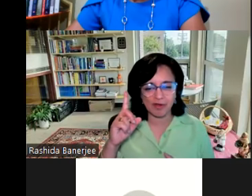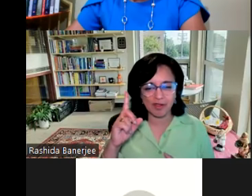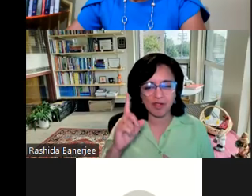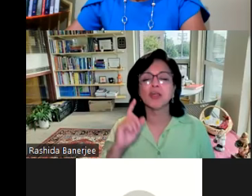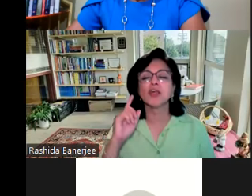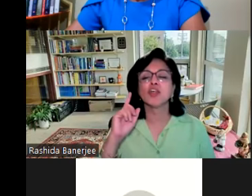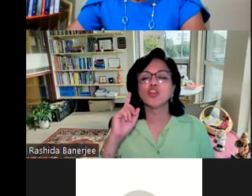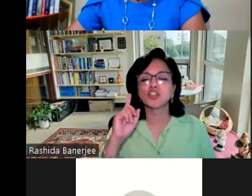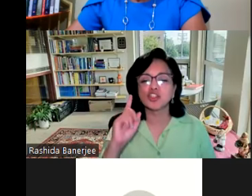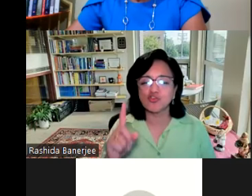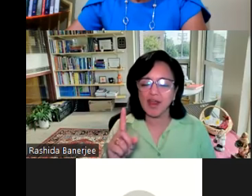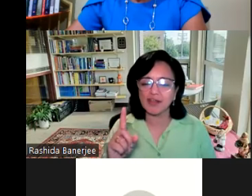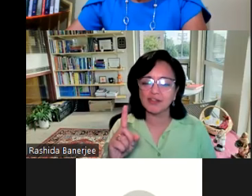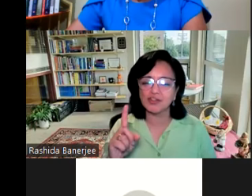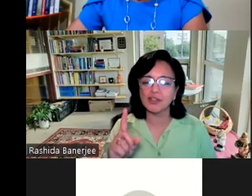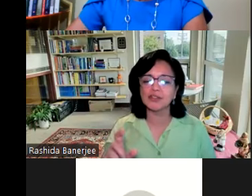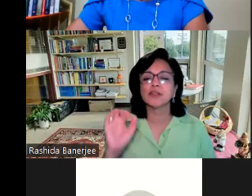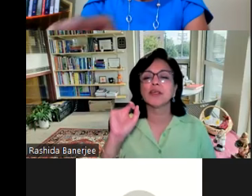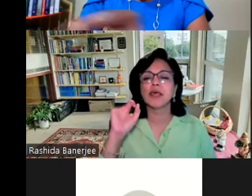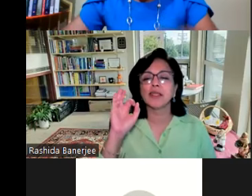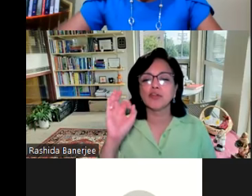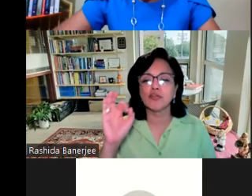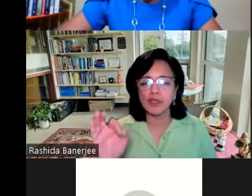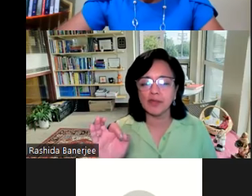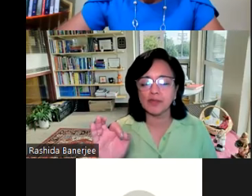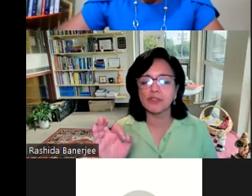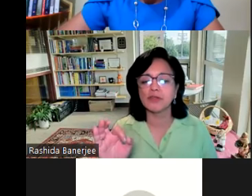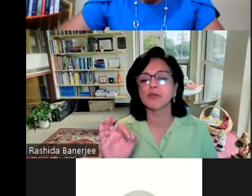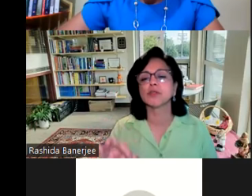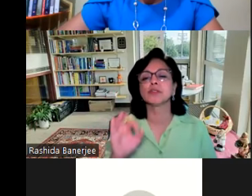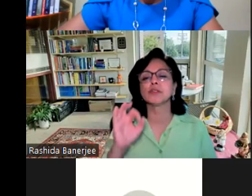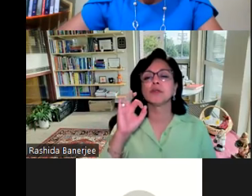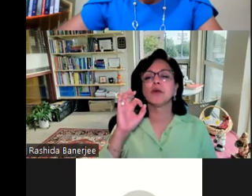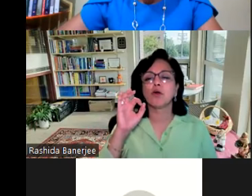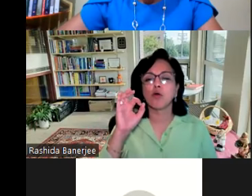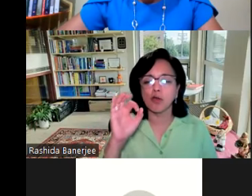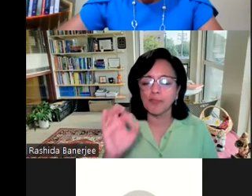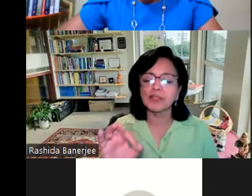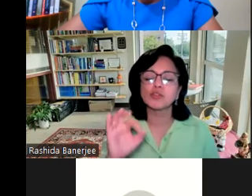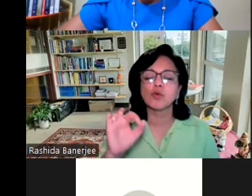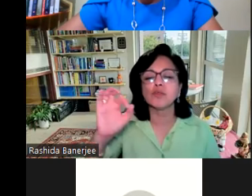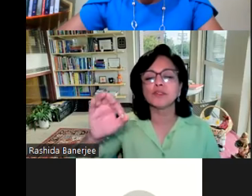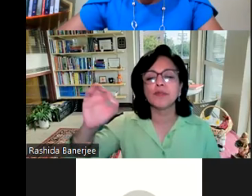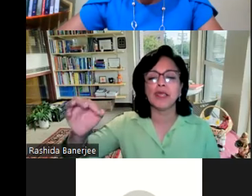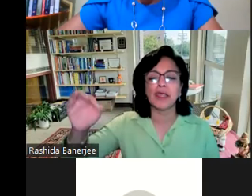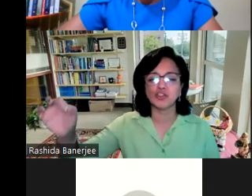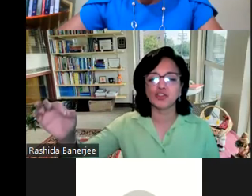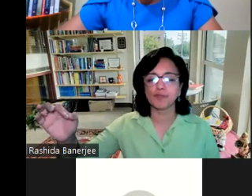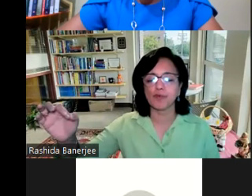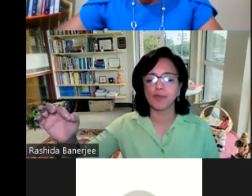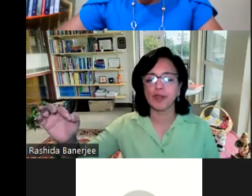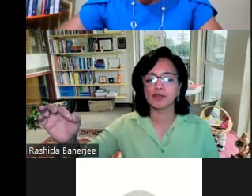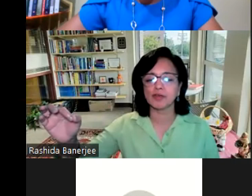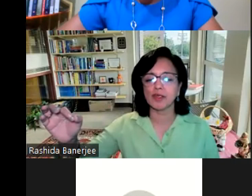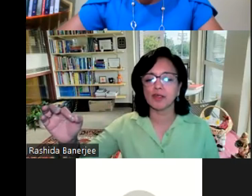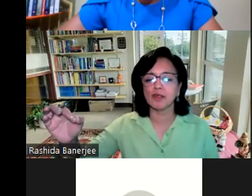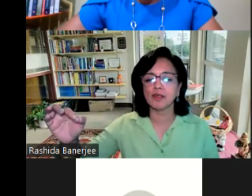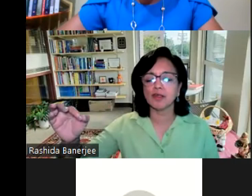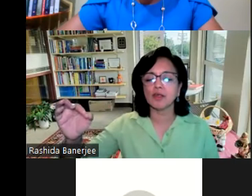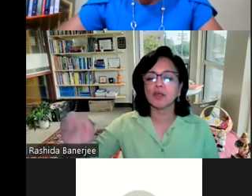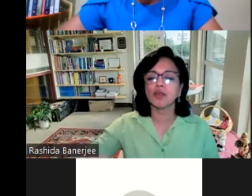However, your strategies and your reading materials must always be age appropriate,